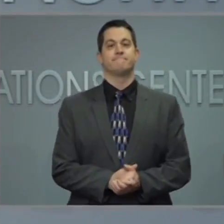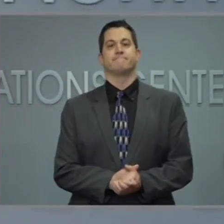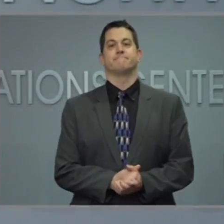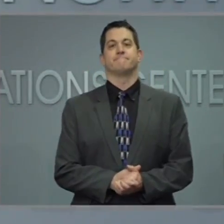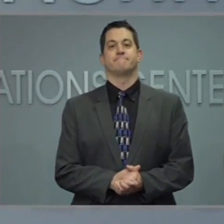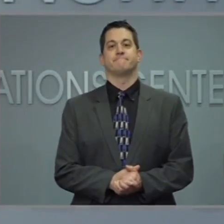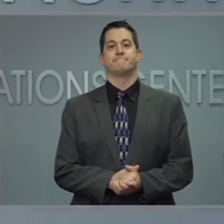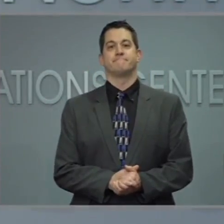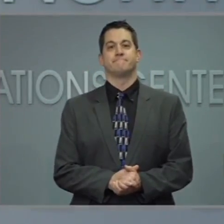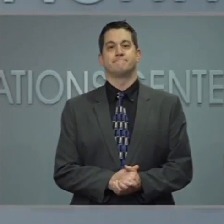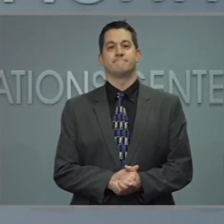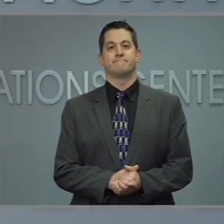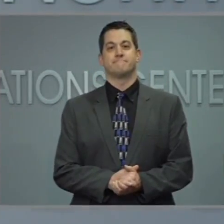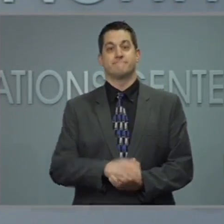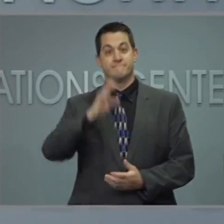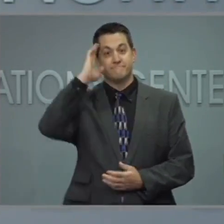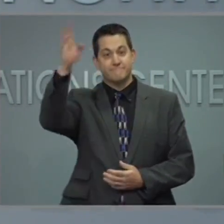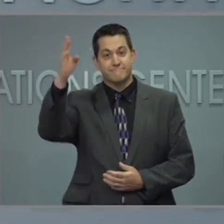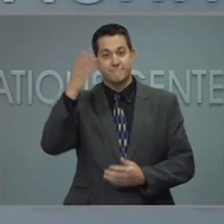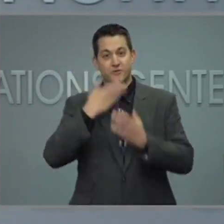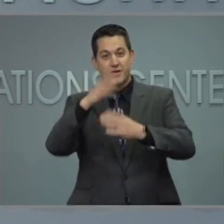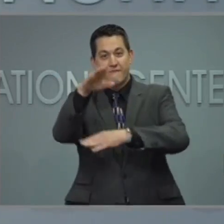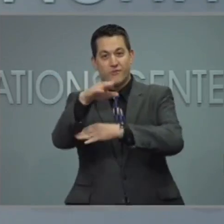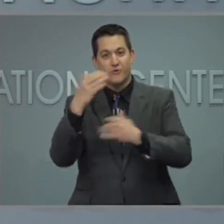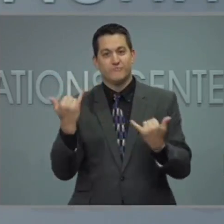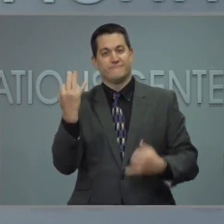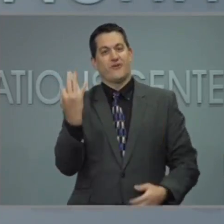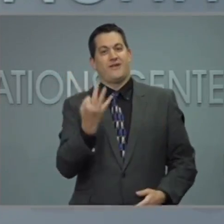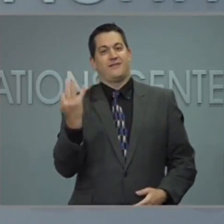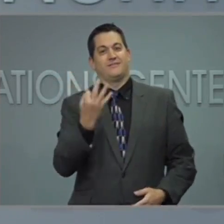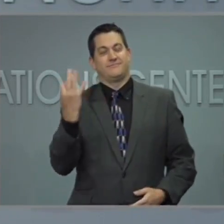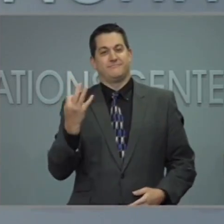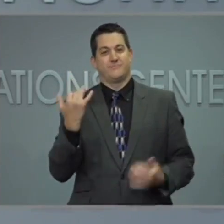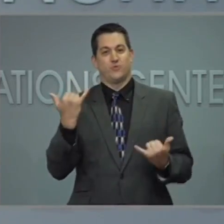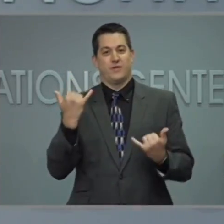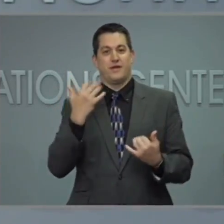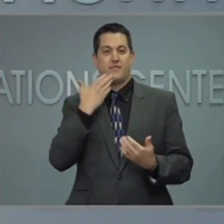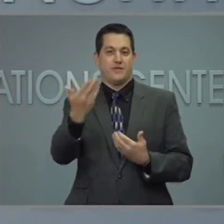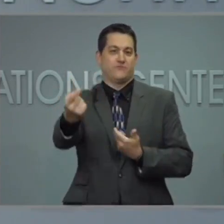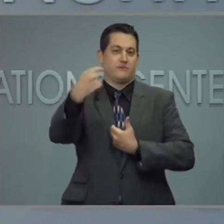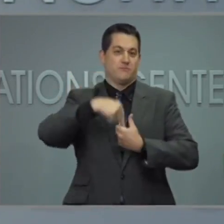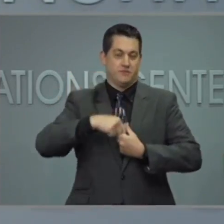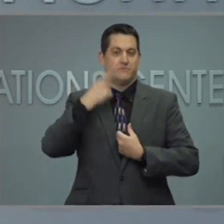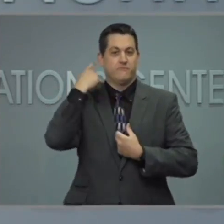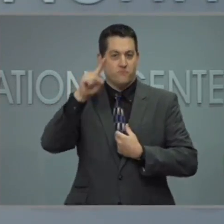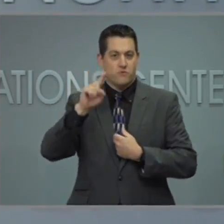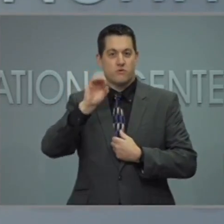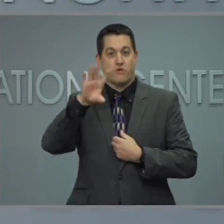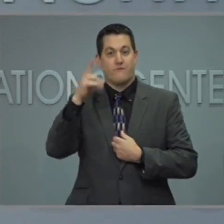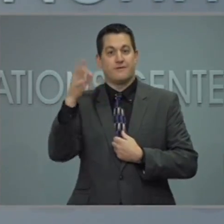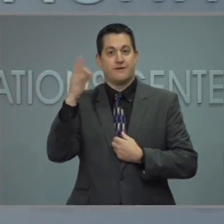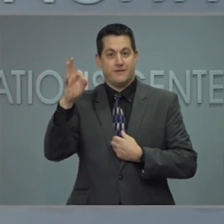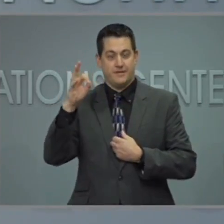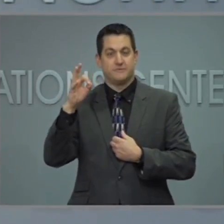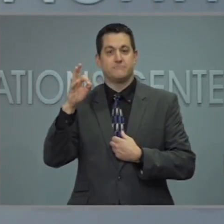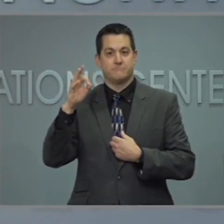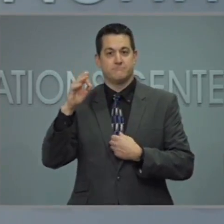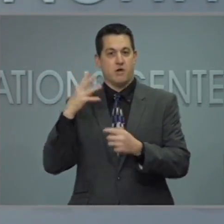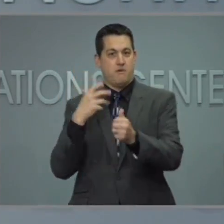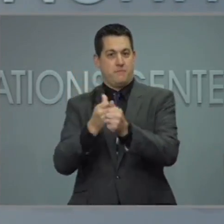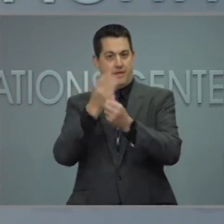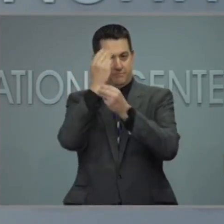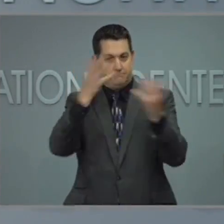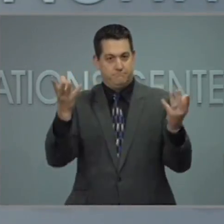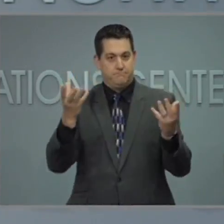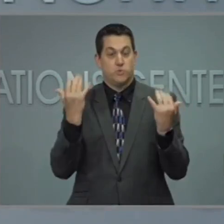Well, good Friday afternoon, everybody, and thank you for joining today's update on COVID-19 in North Carolina. As of today, we have